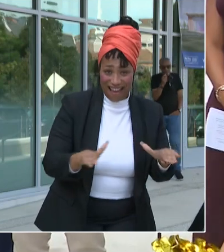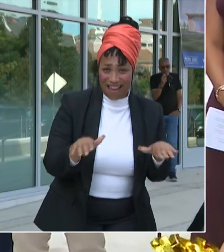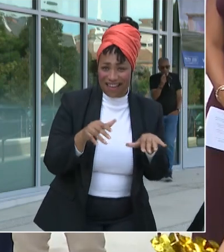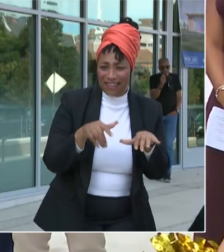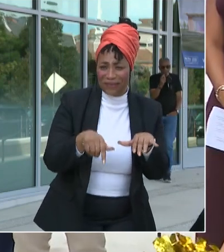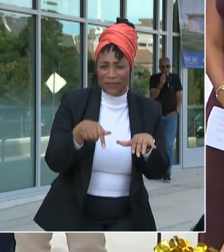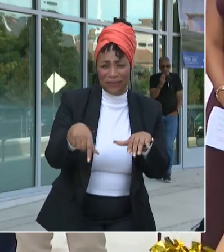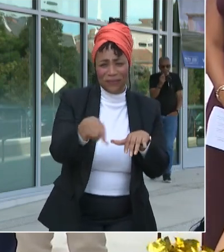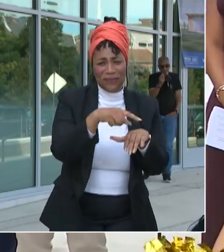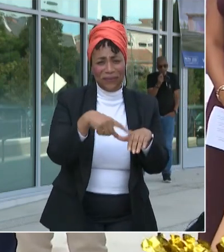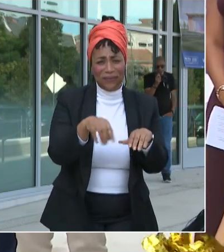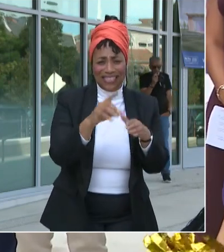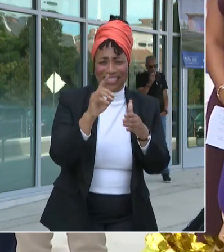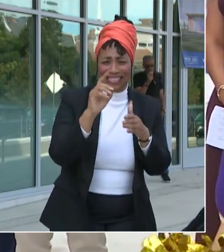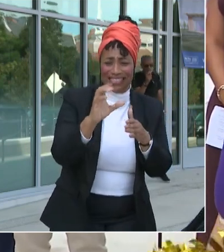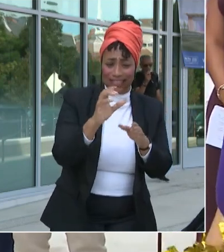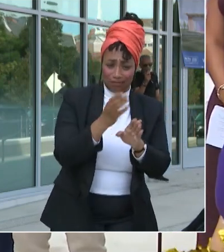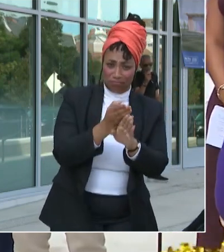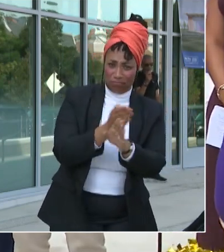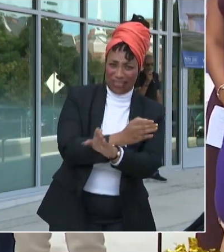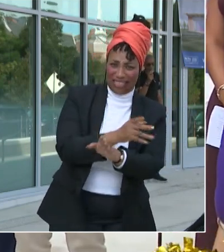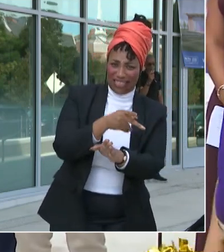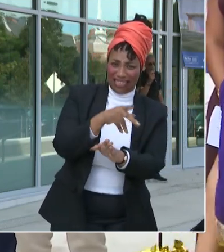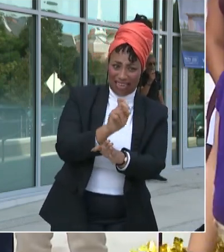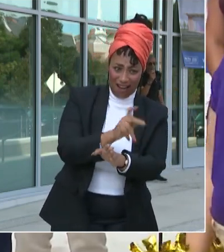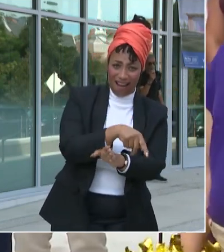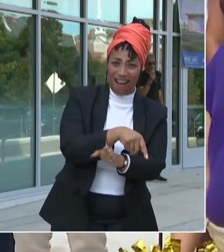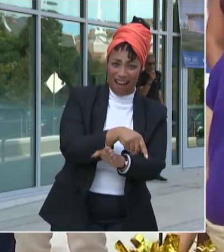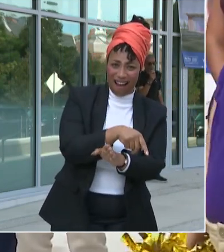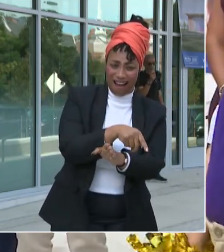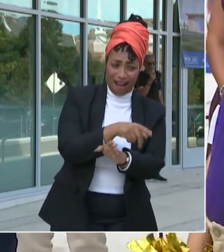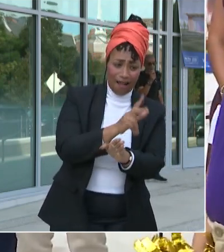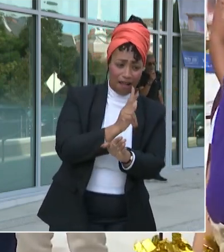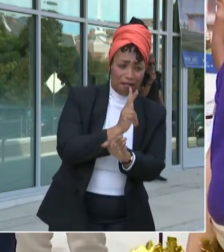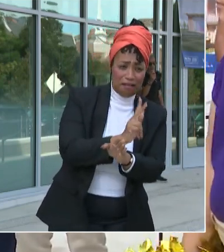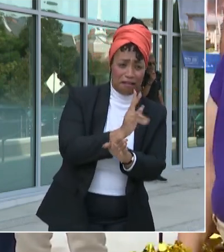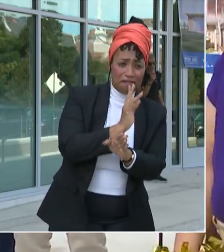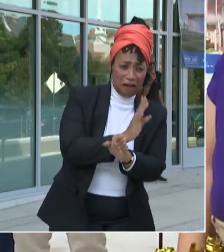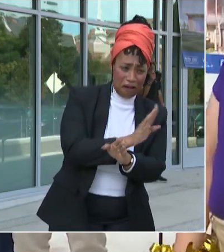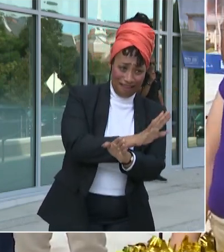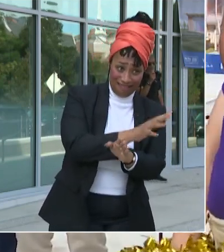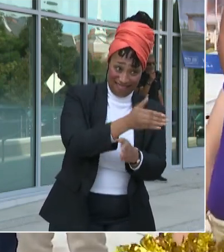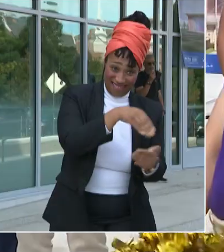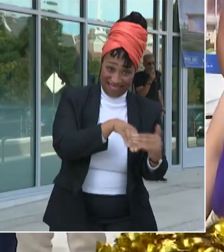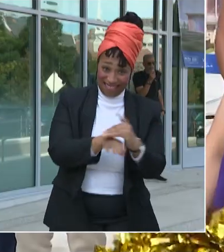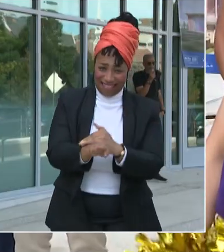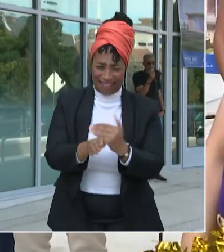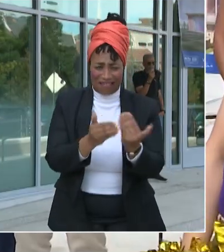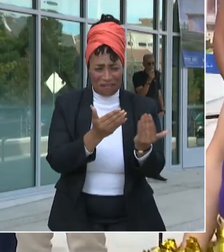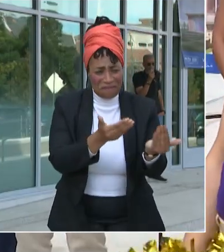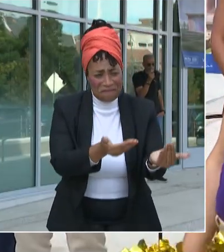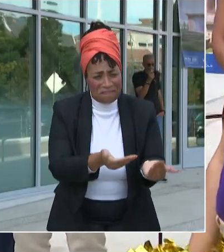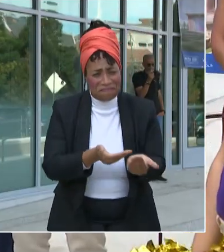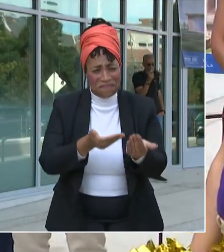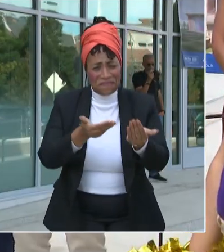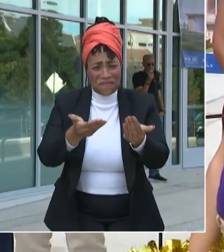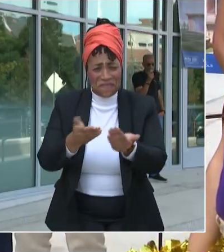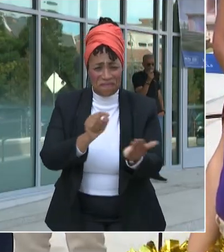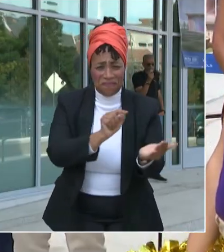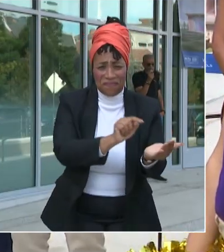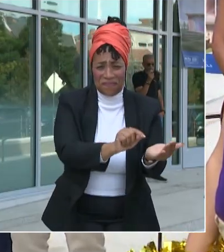pre-K 3 and pre-K 4 today. I also want to acknowledge our public education